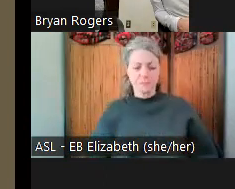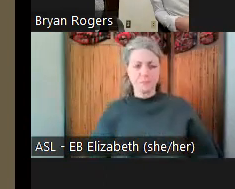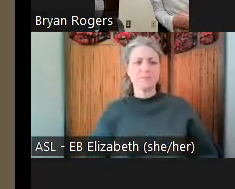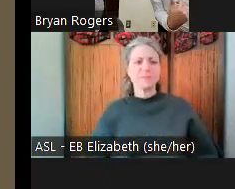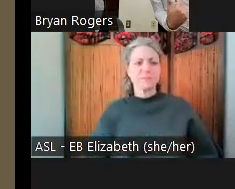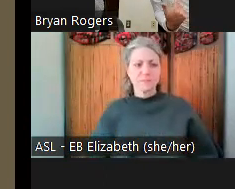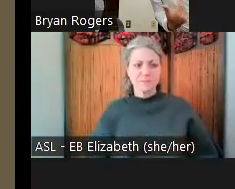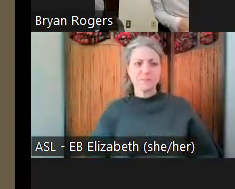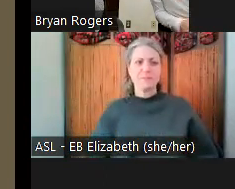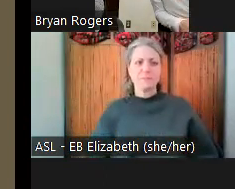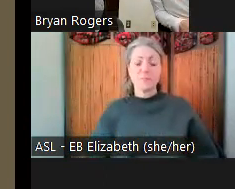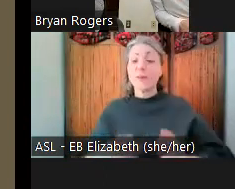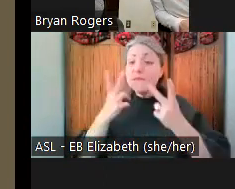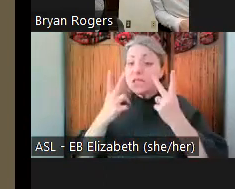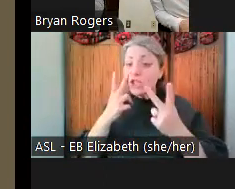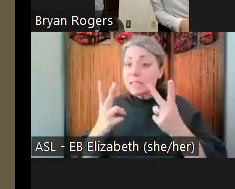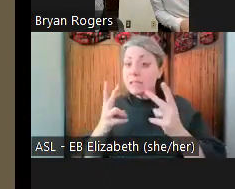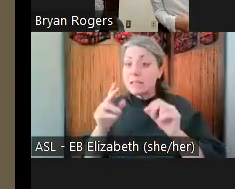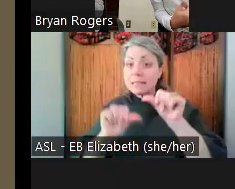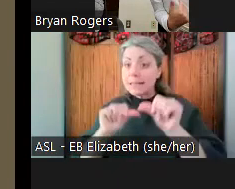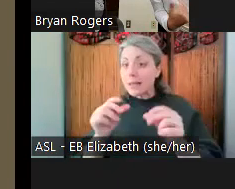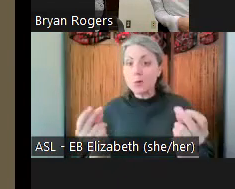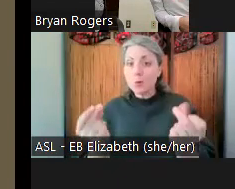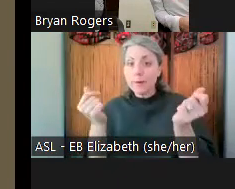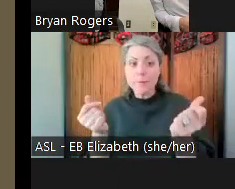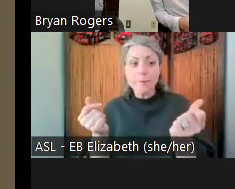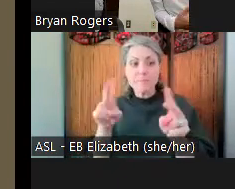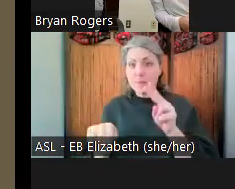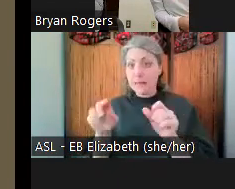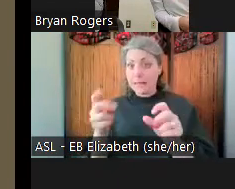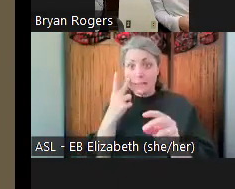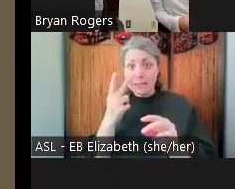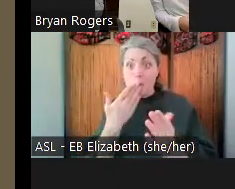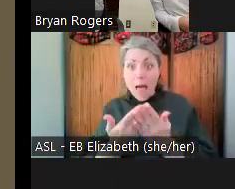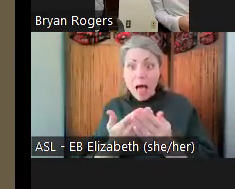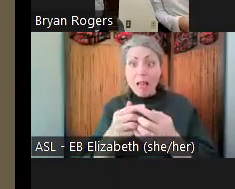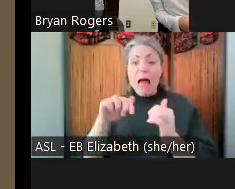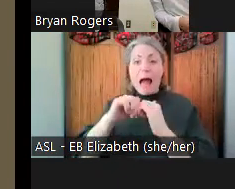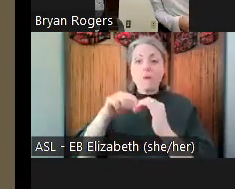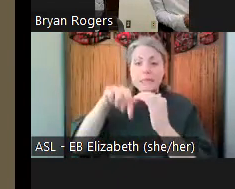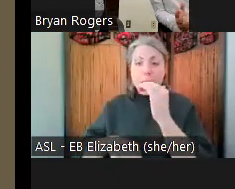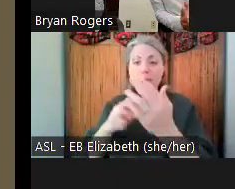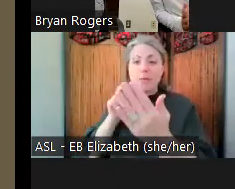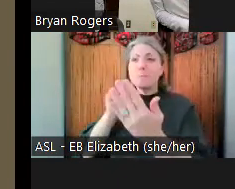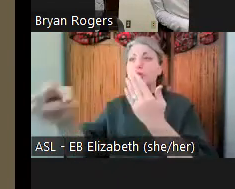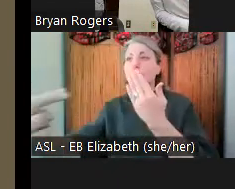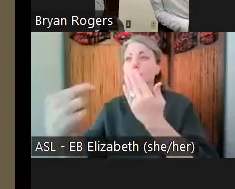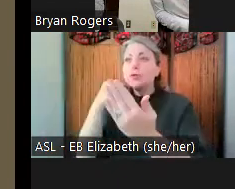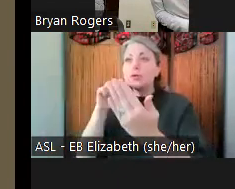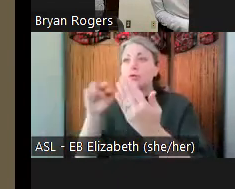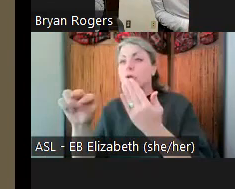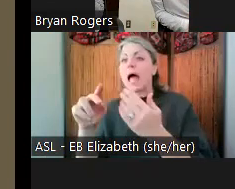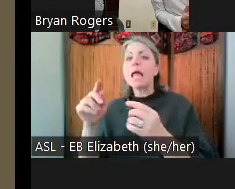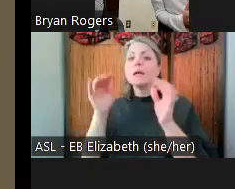So with vision, it's just a quick assessment on their acuity, their depth perception, and then their peripheral vision to make